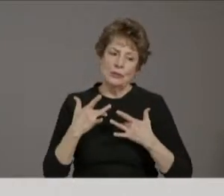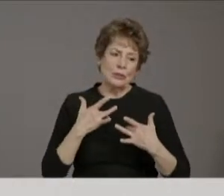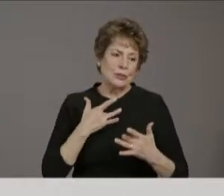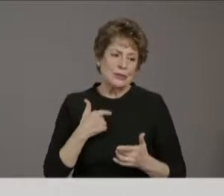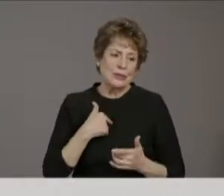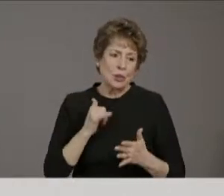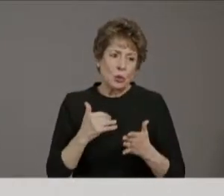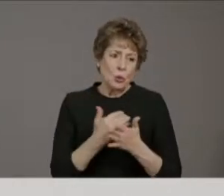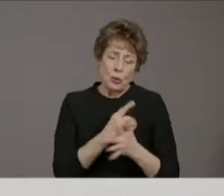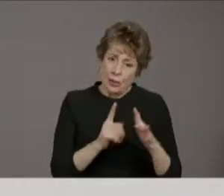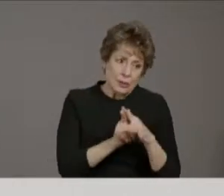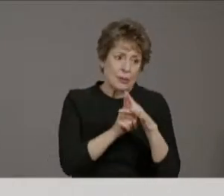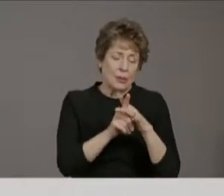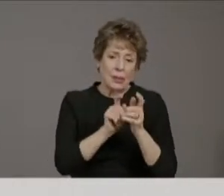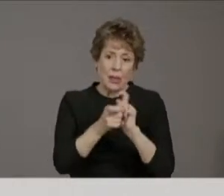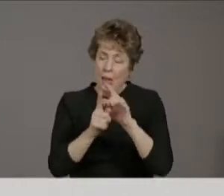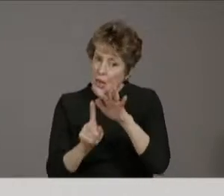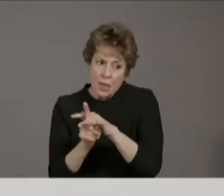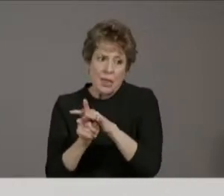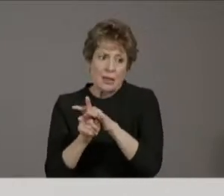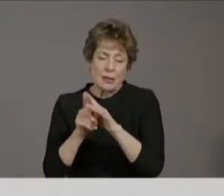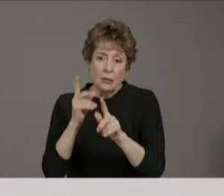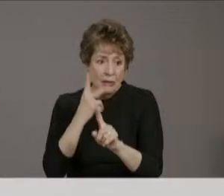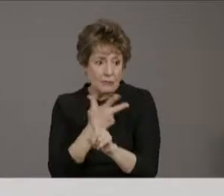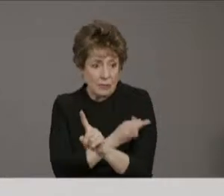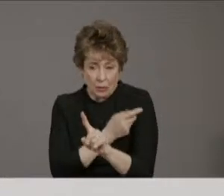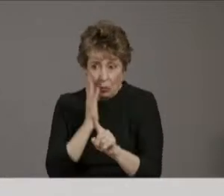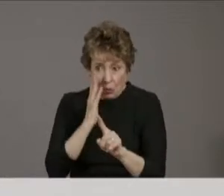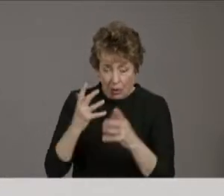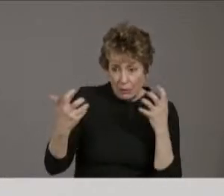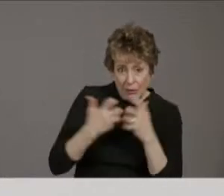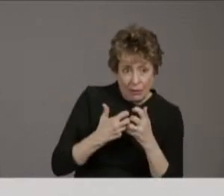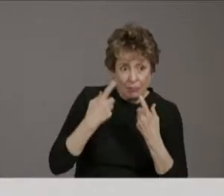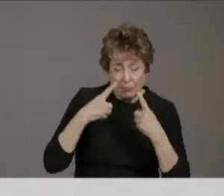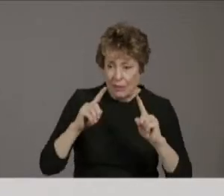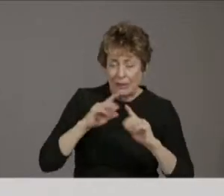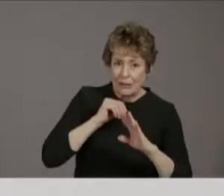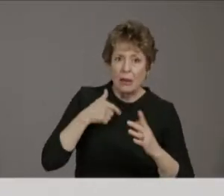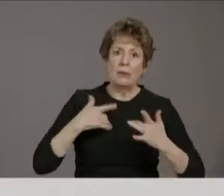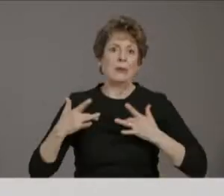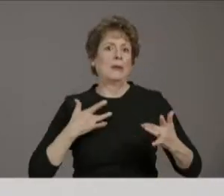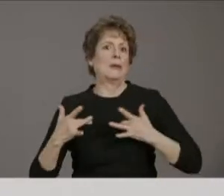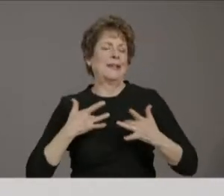going to cause more infections? Kind of worry. As we've been monitoring